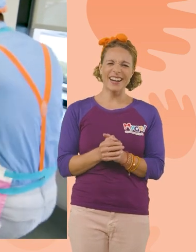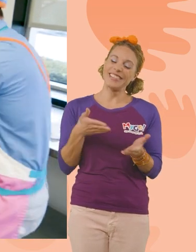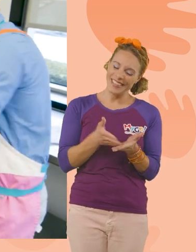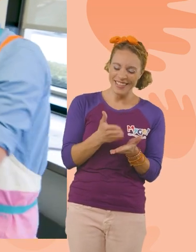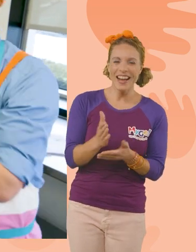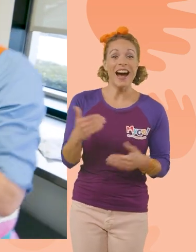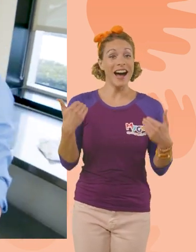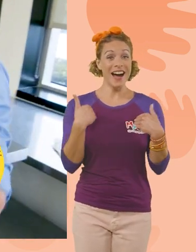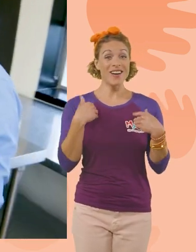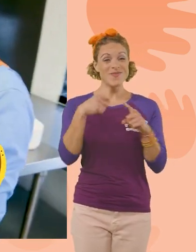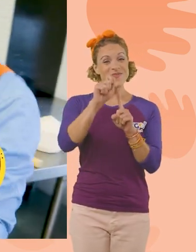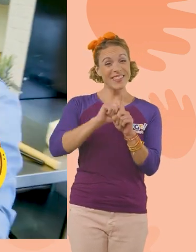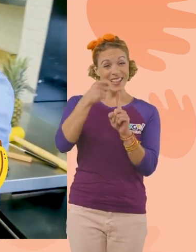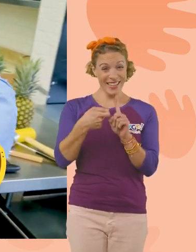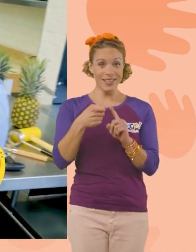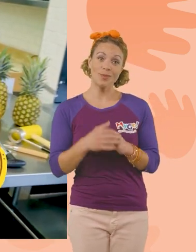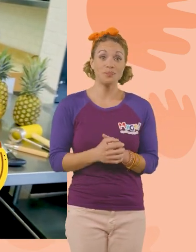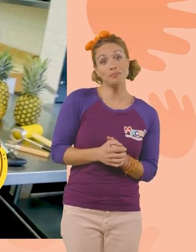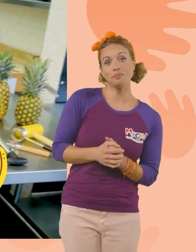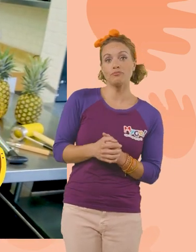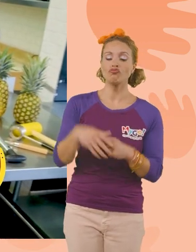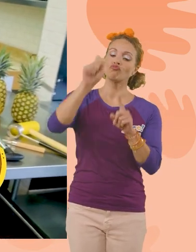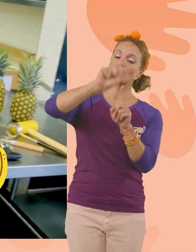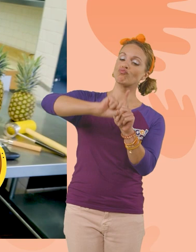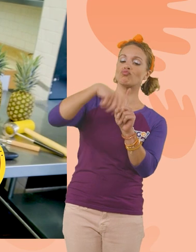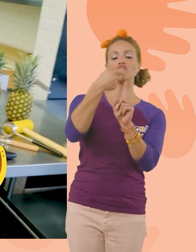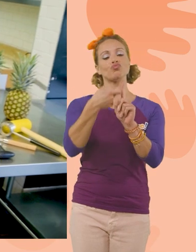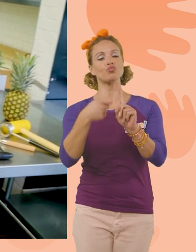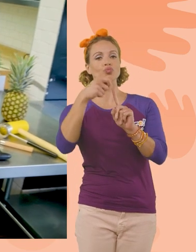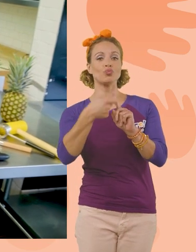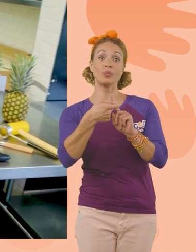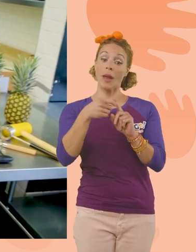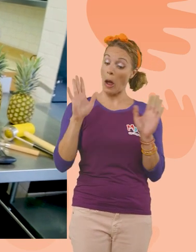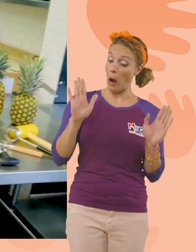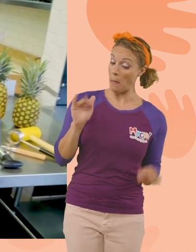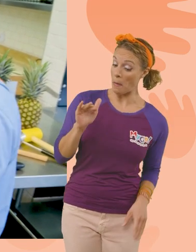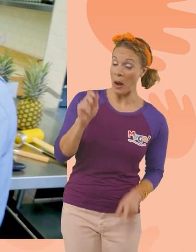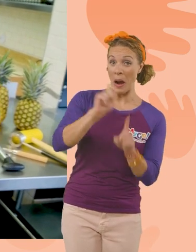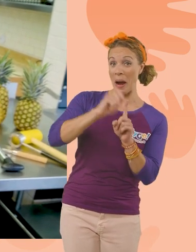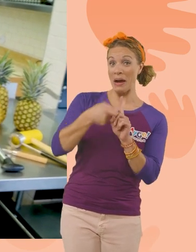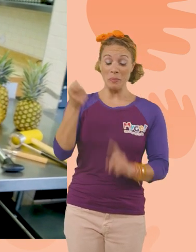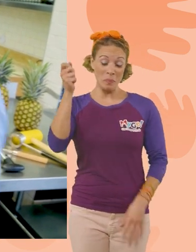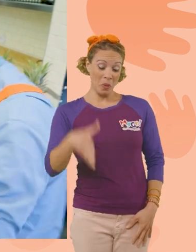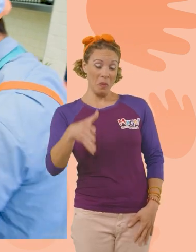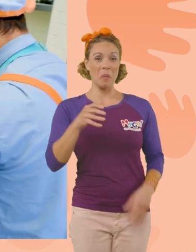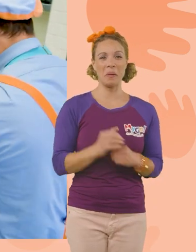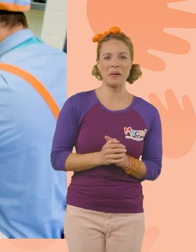All right, we have some bananas. Open those up. Here we go. Bye-bye, banana.